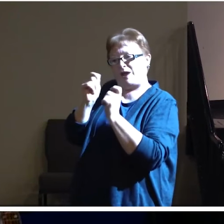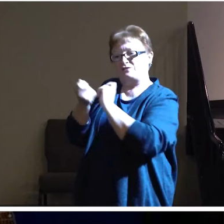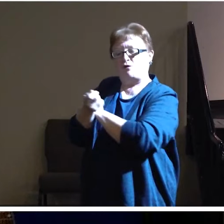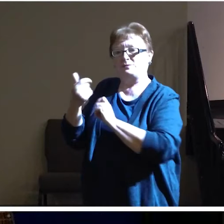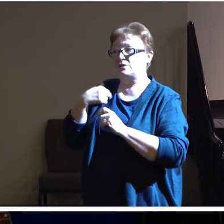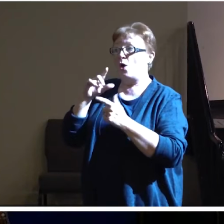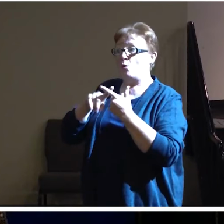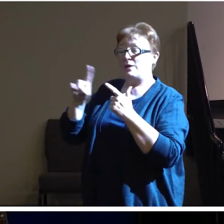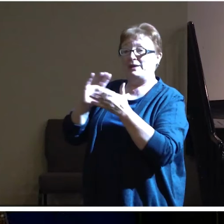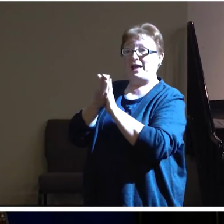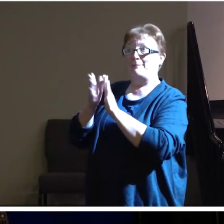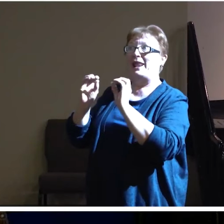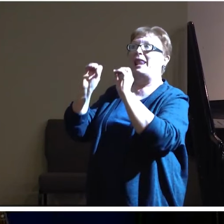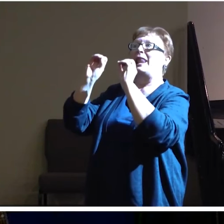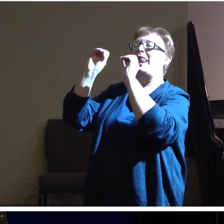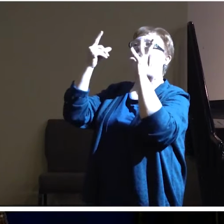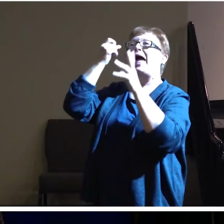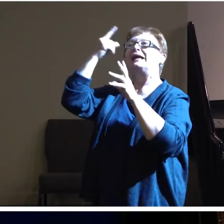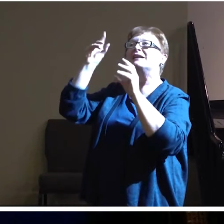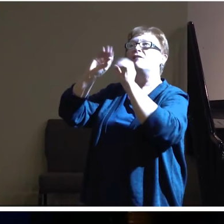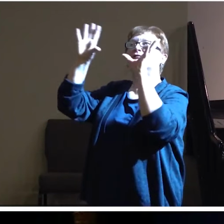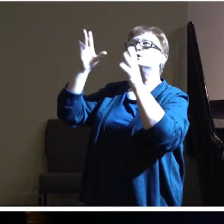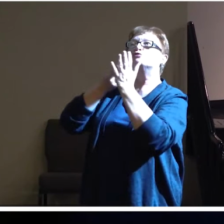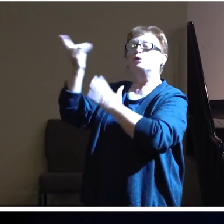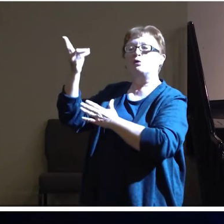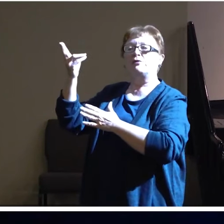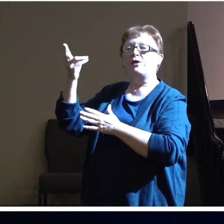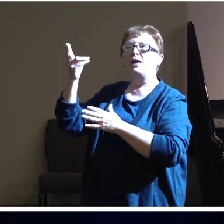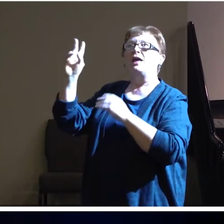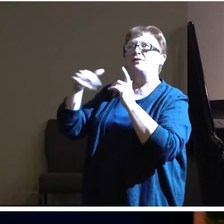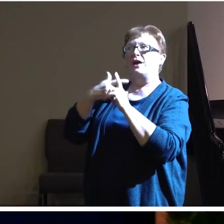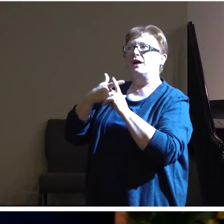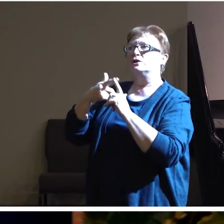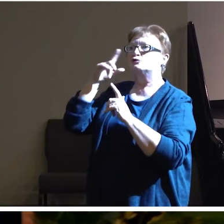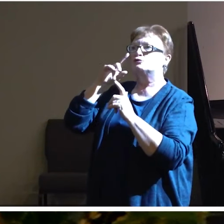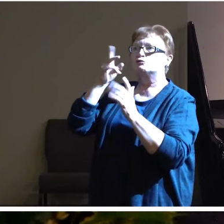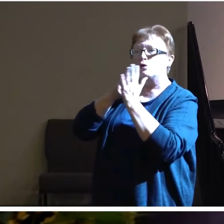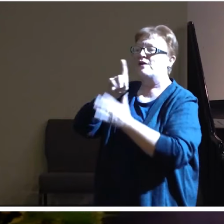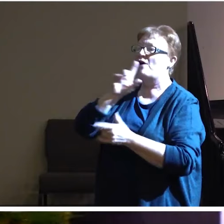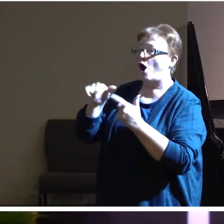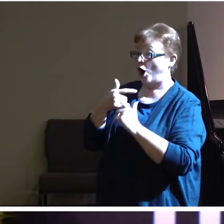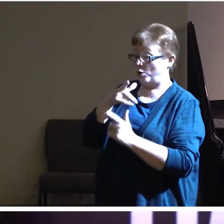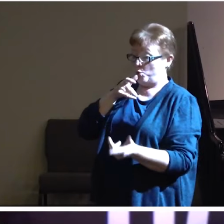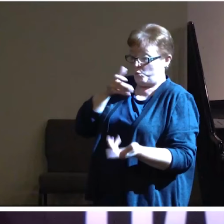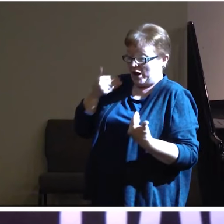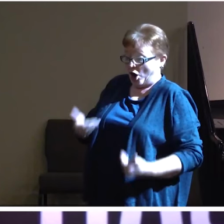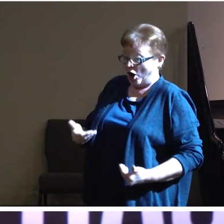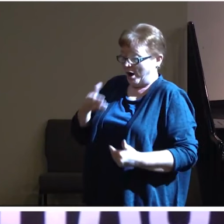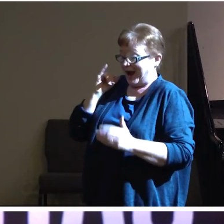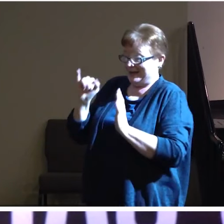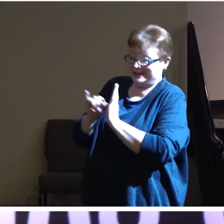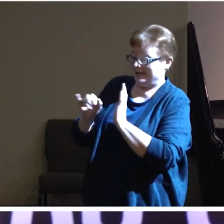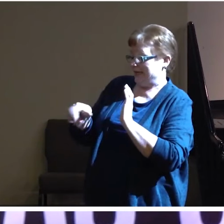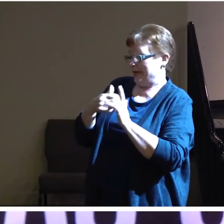enlightened to the truth, the truth, truth of many things, the truth of our identity, the truth of our existence, the truth of who God is.